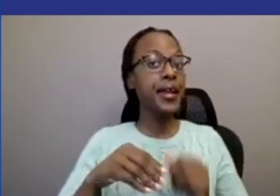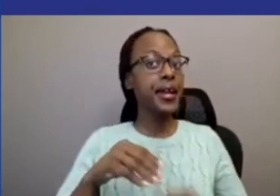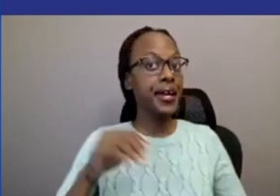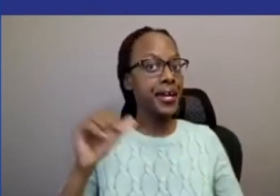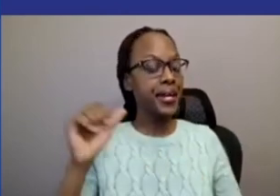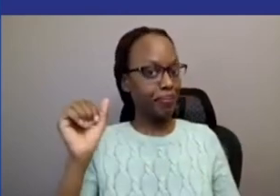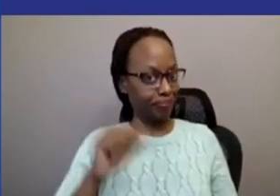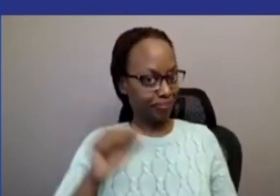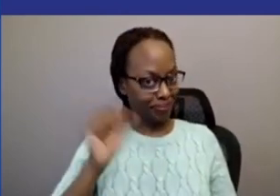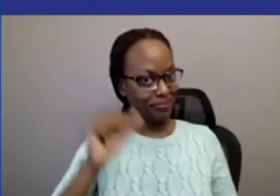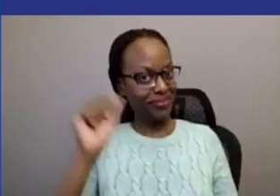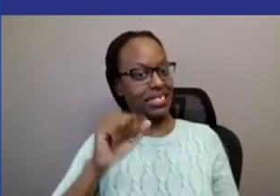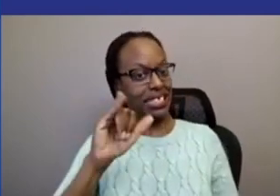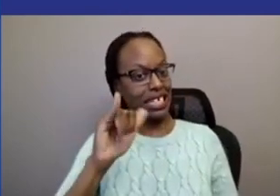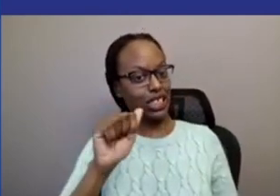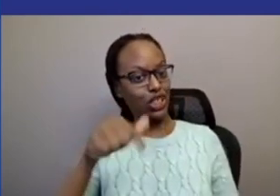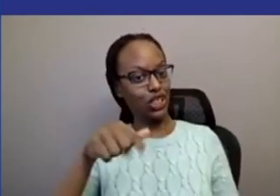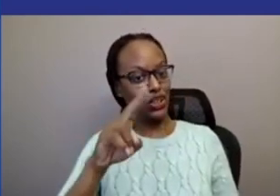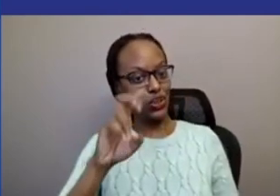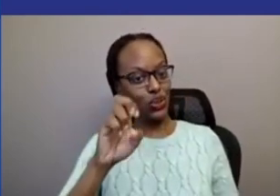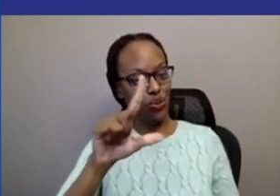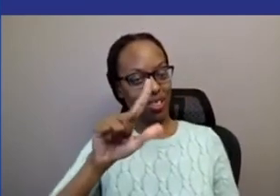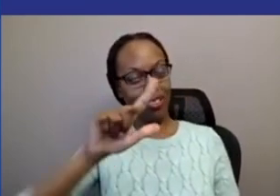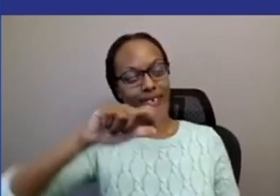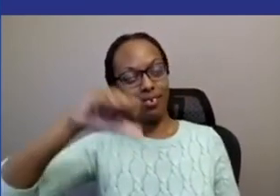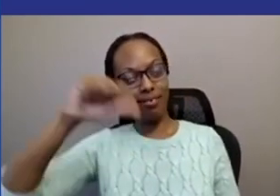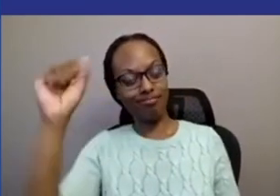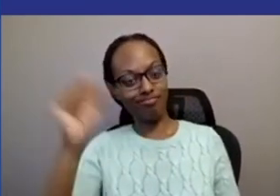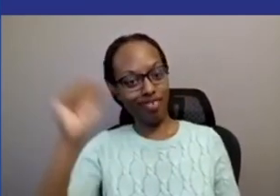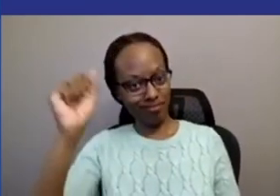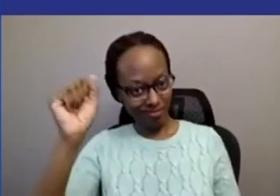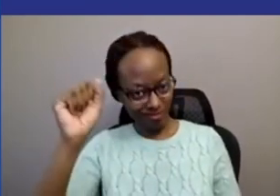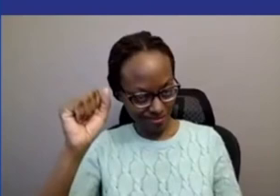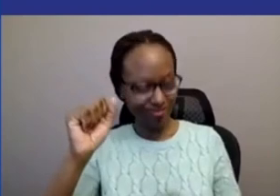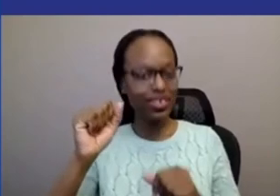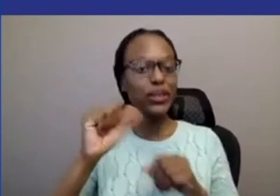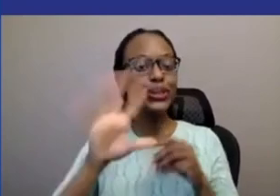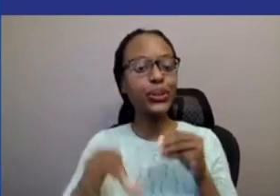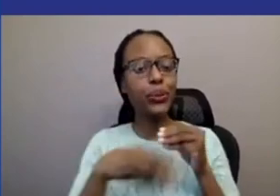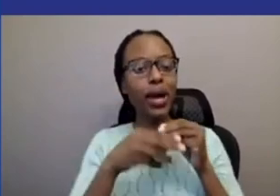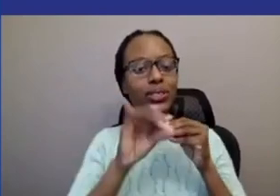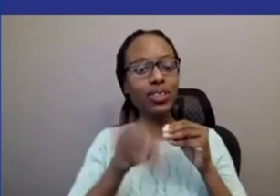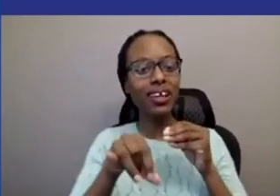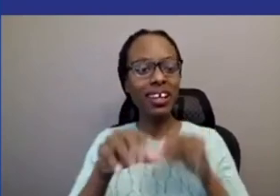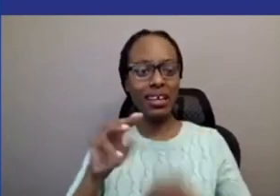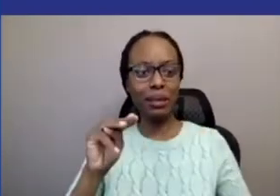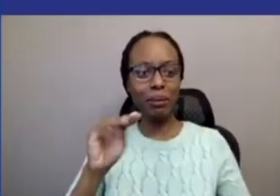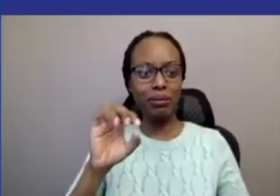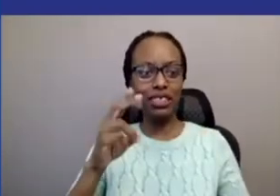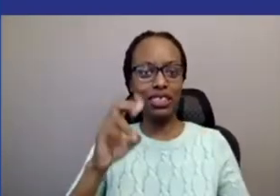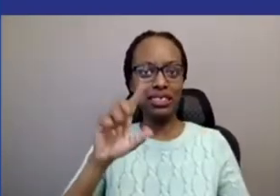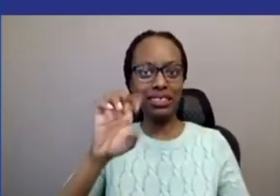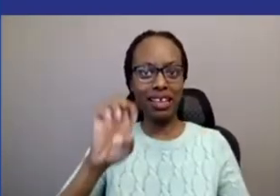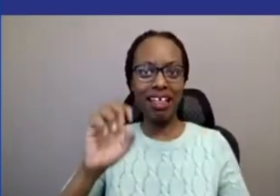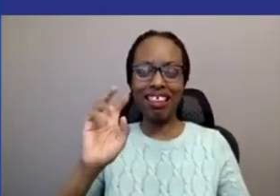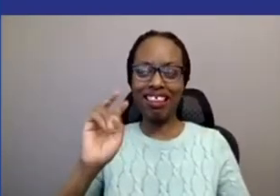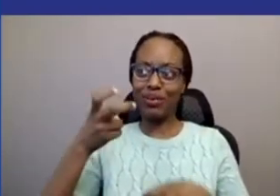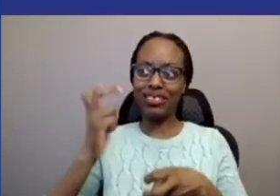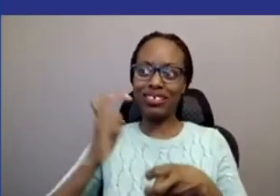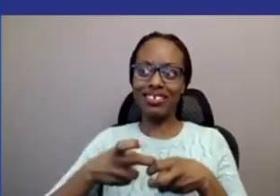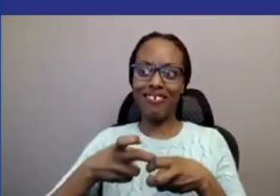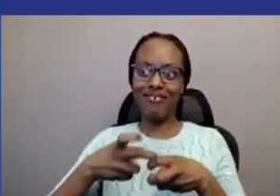Yes, JaQuel. Yes. And if I might continue that, God, Michele, that was a hard question to ask.